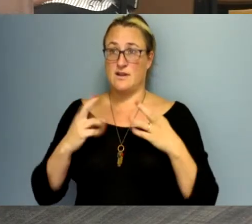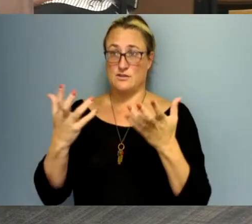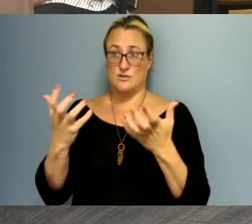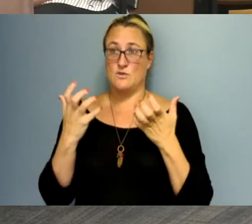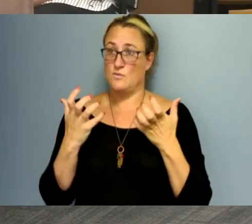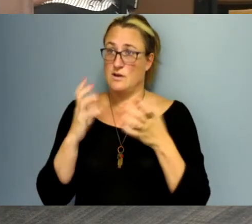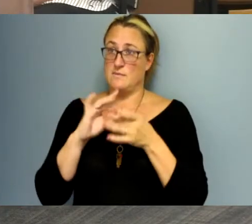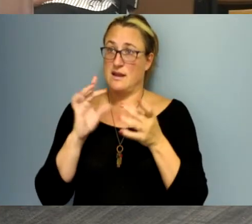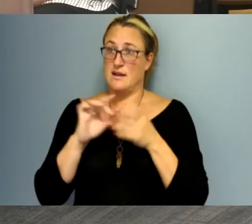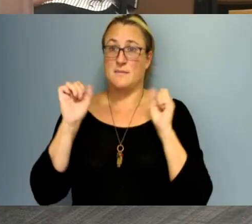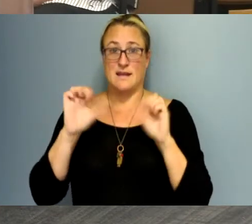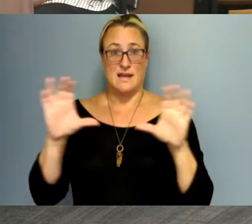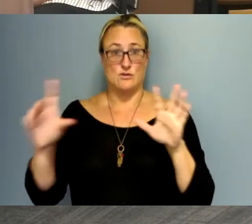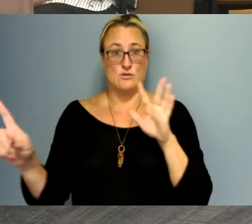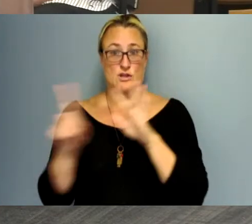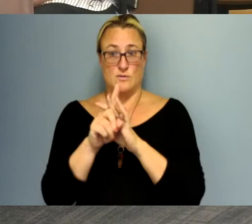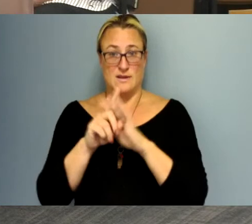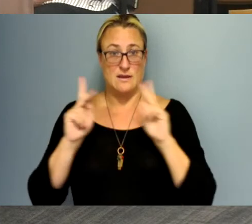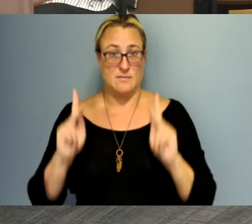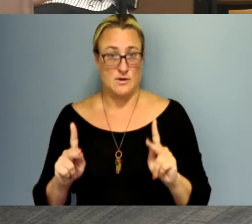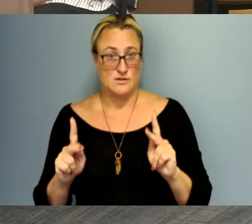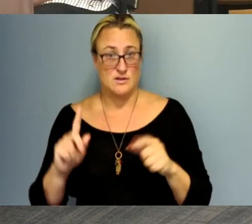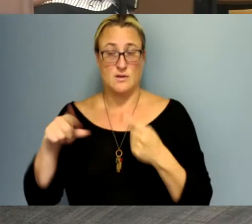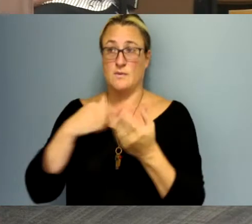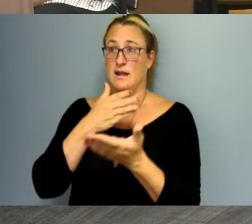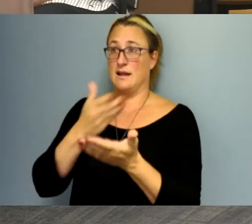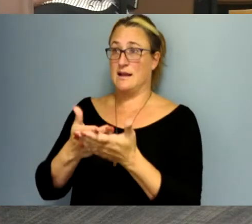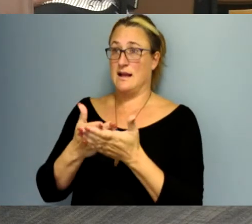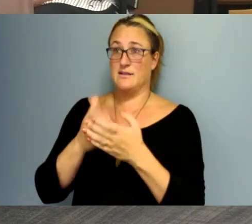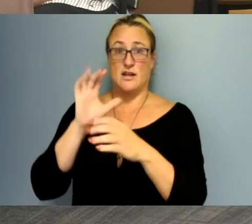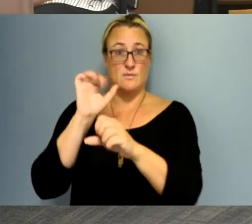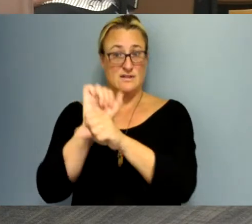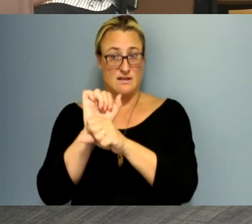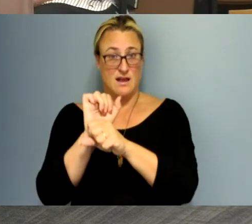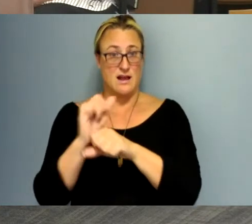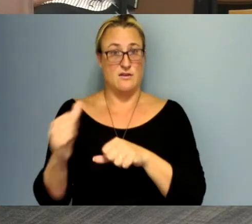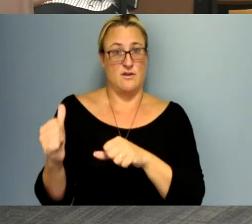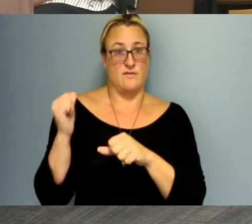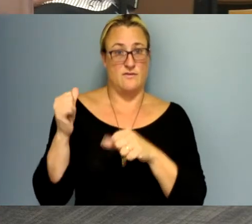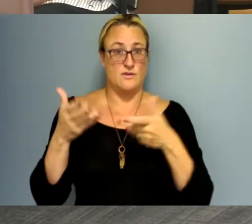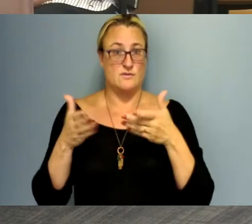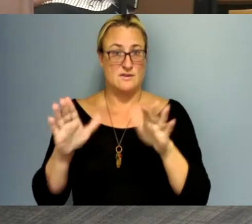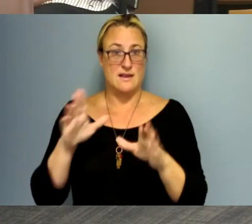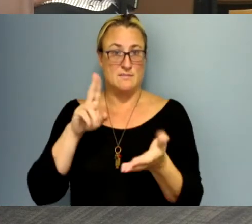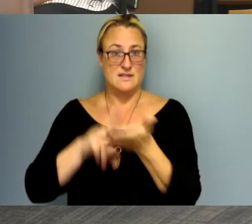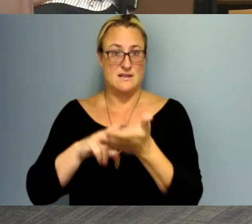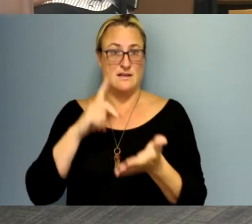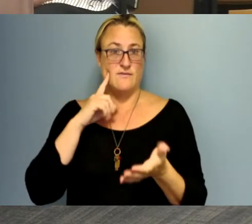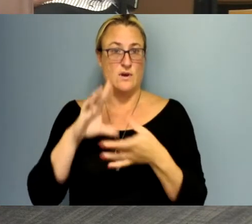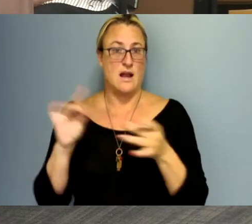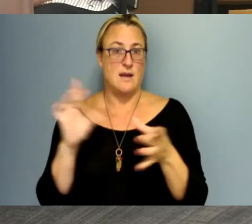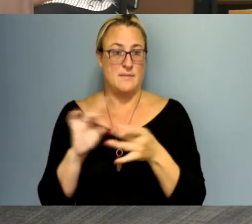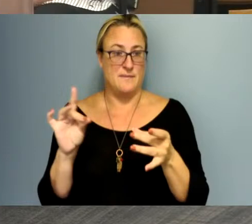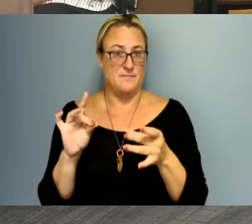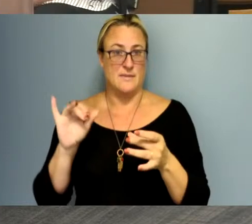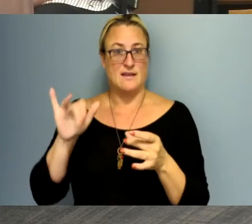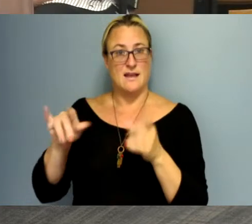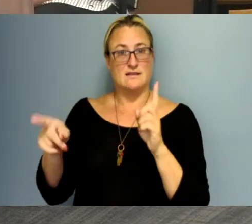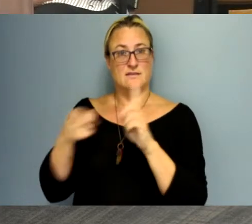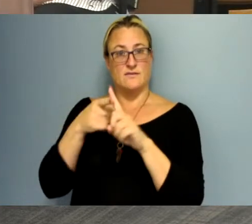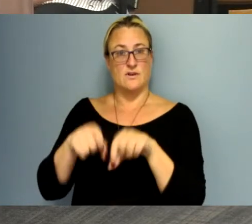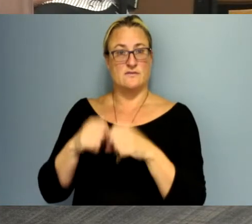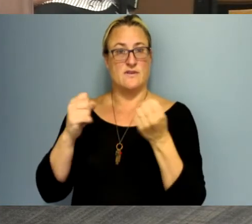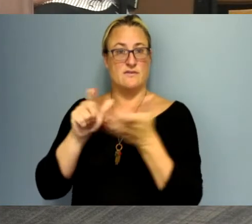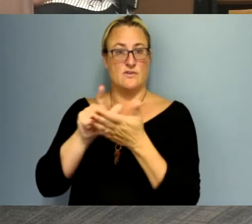do so in person. When I arrived, the kiosk was locked and I was refused my request to sign in for comment. This was the first violation of the law